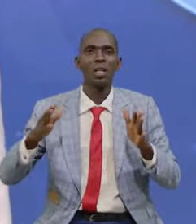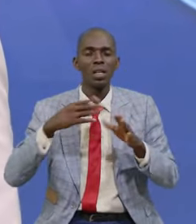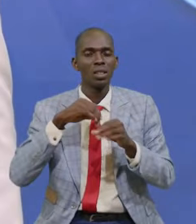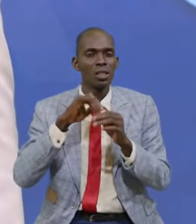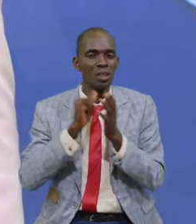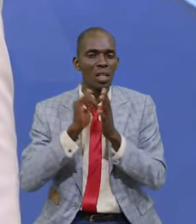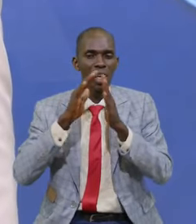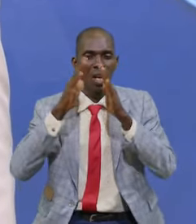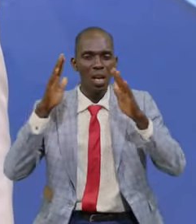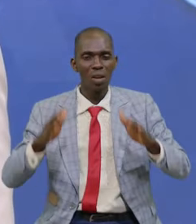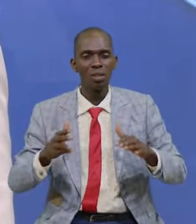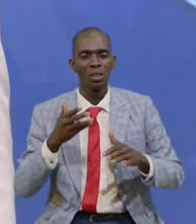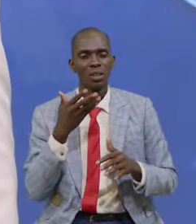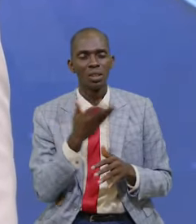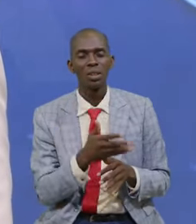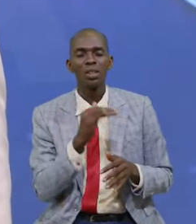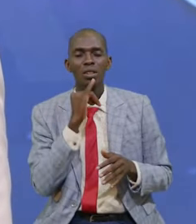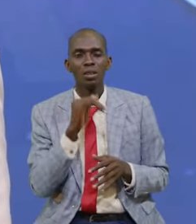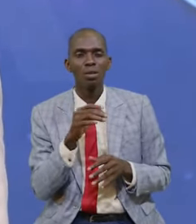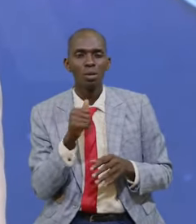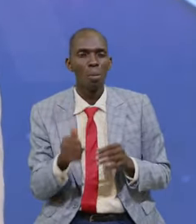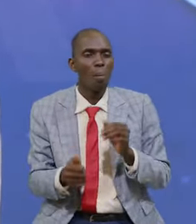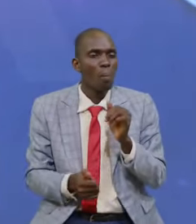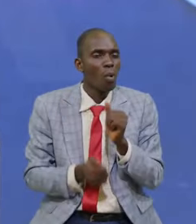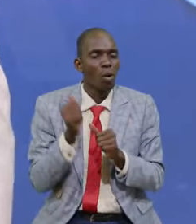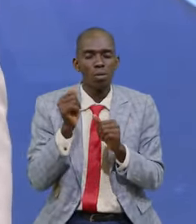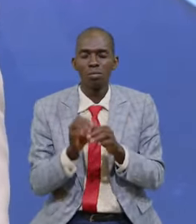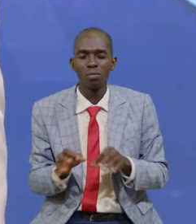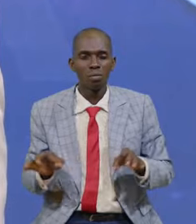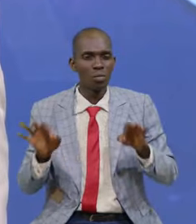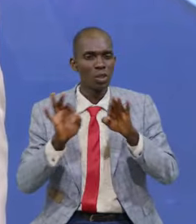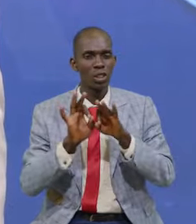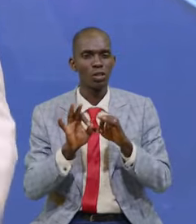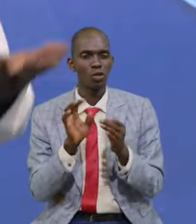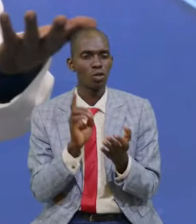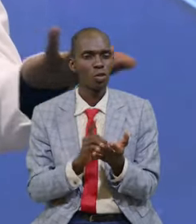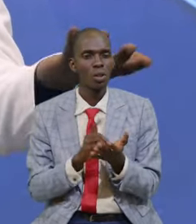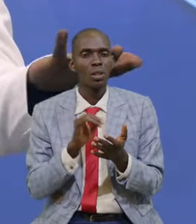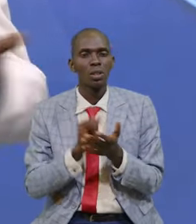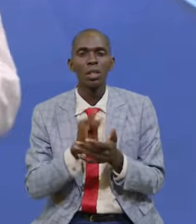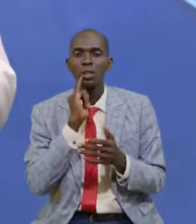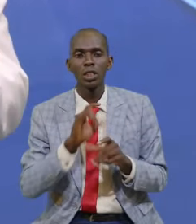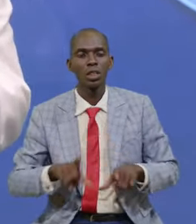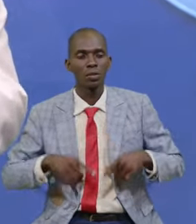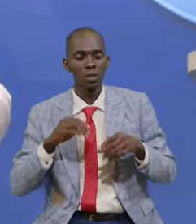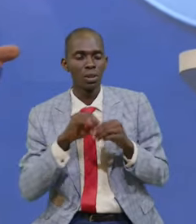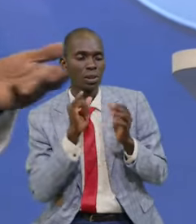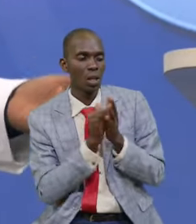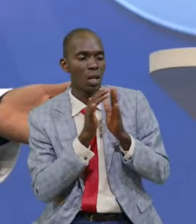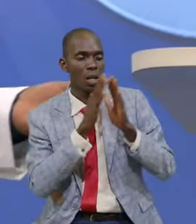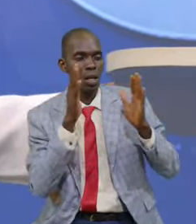the most effective, powerful doctor living in that house with you.